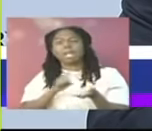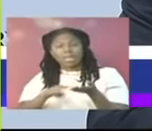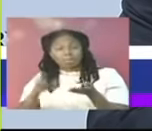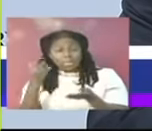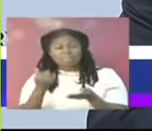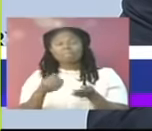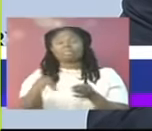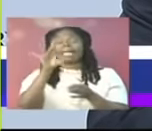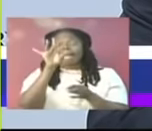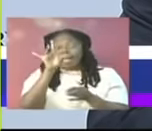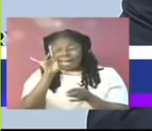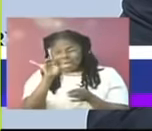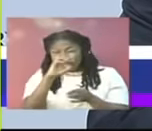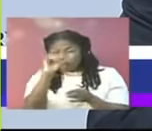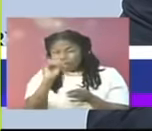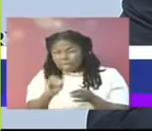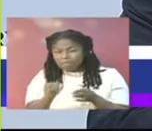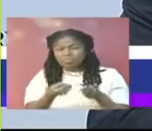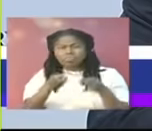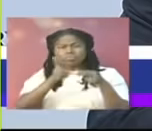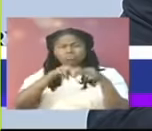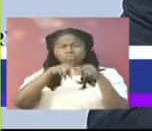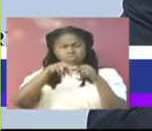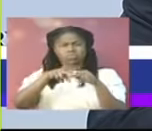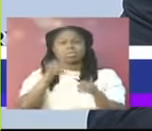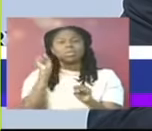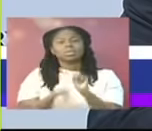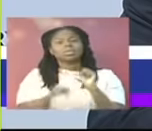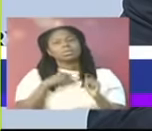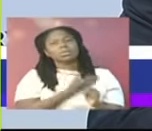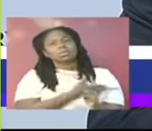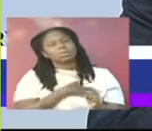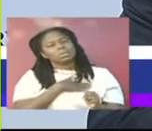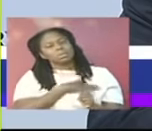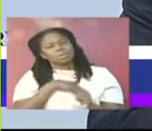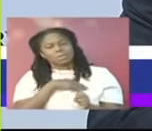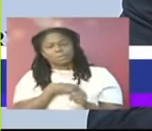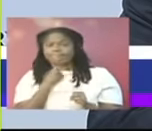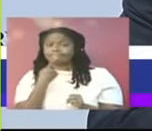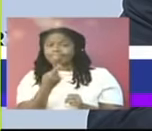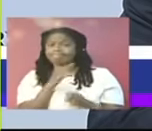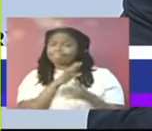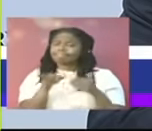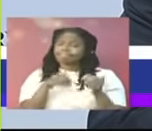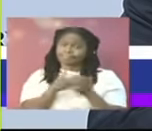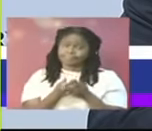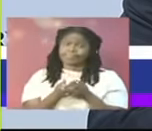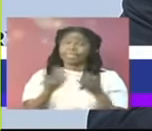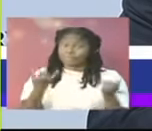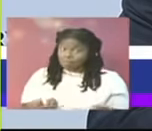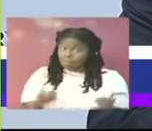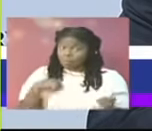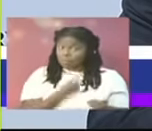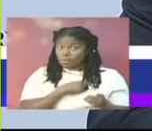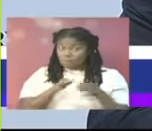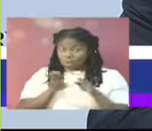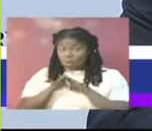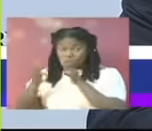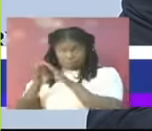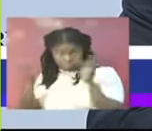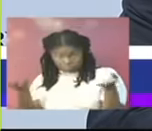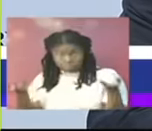8% increase. And what we are cautioning the population of is the fact that as we move around more and we increase the risk of